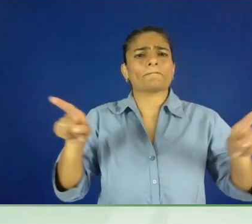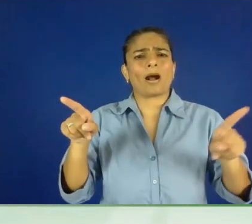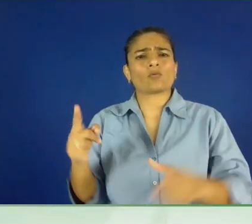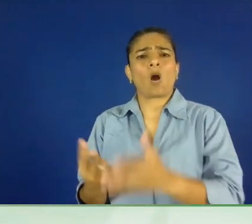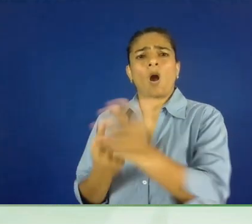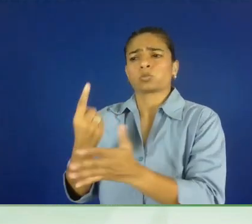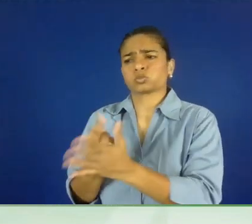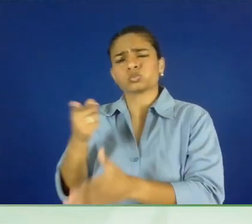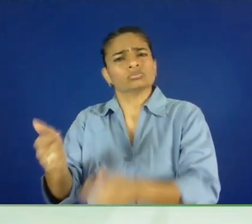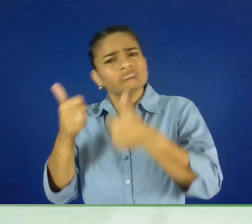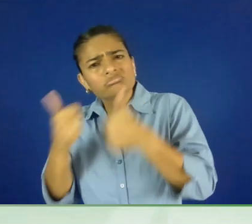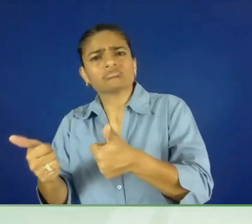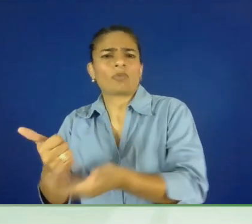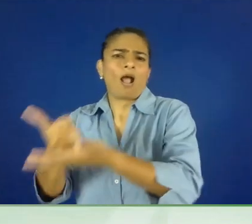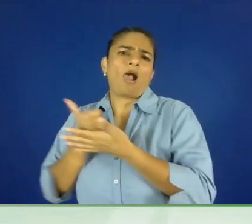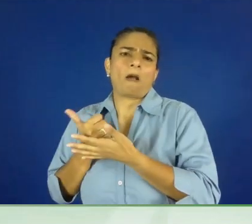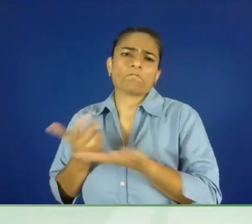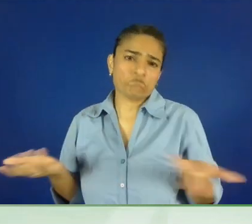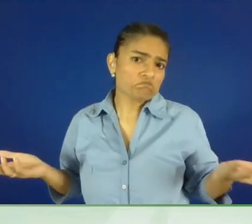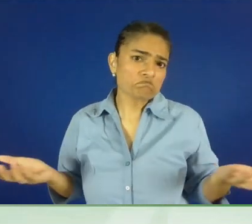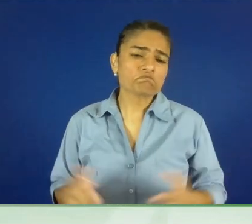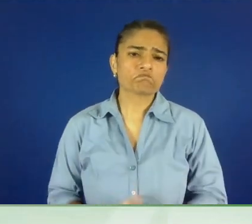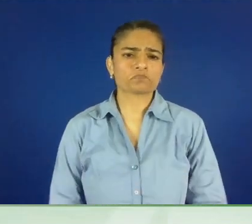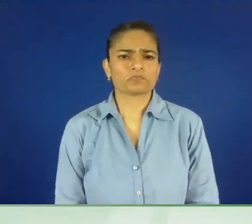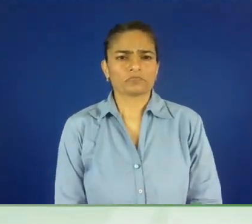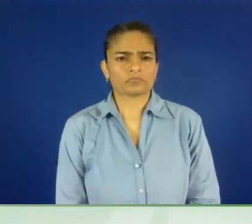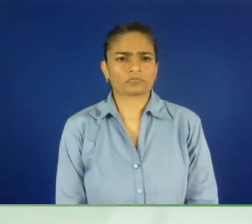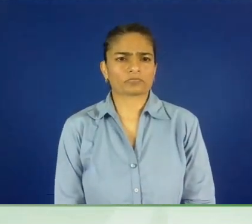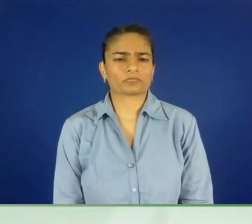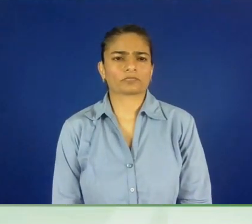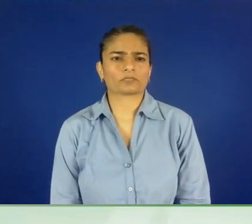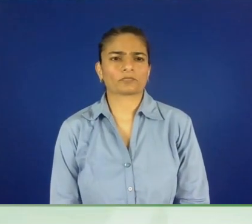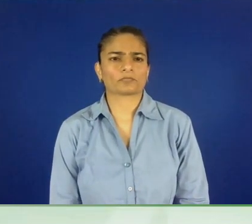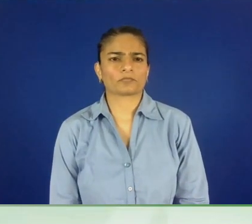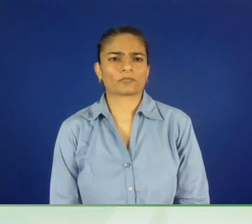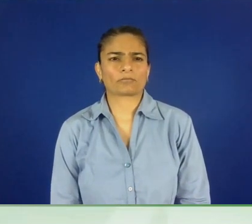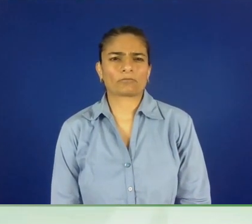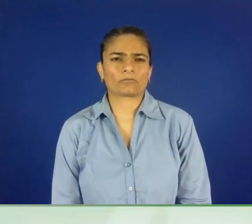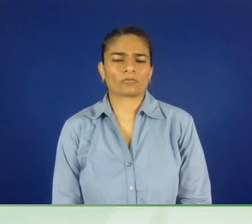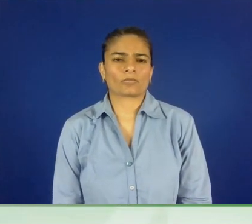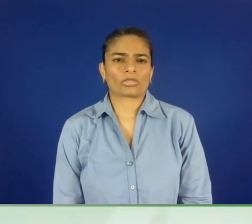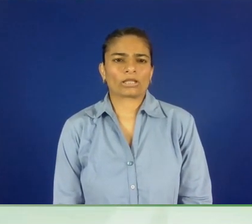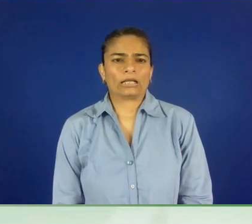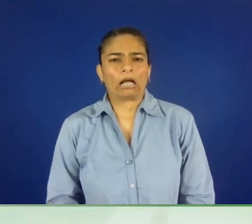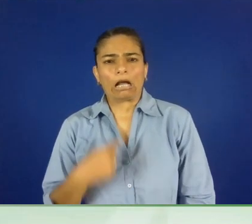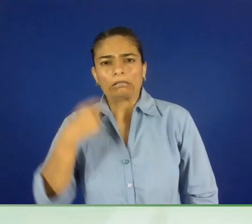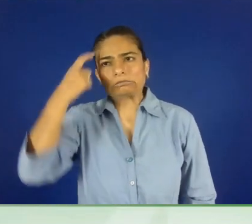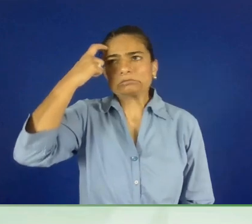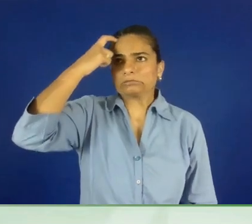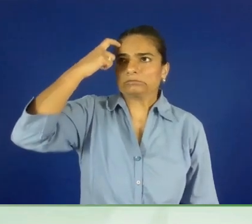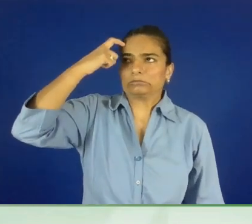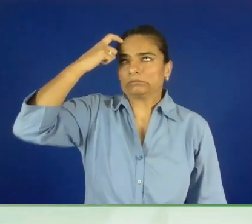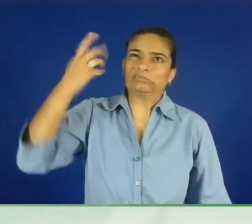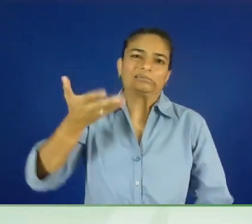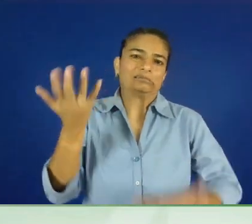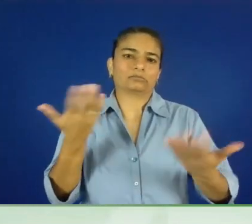that would be. I struggle to find meaningful examples of how technology is being deployed by